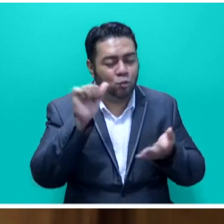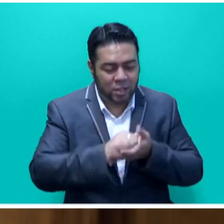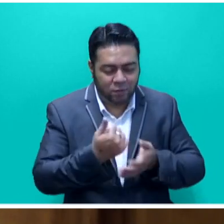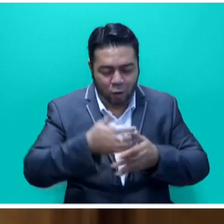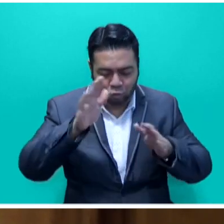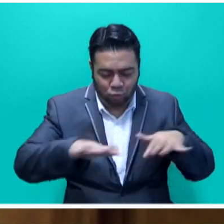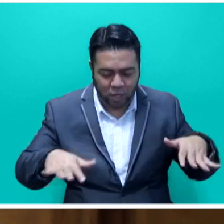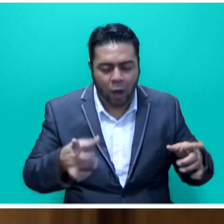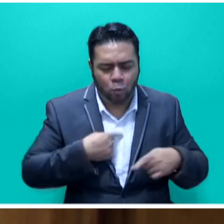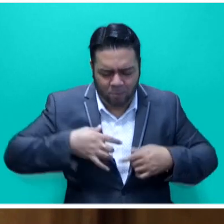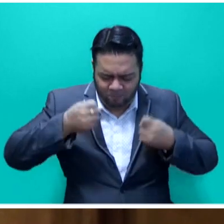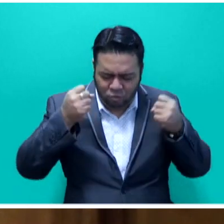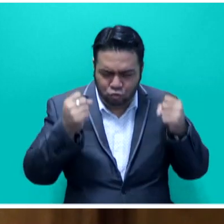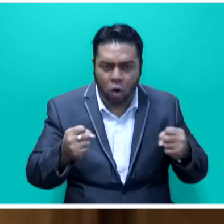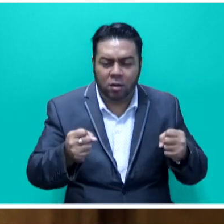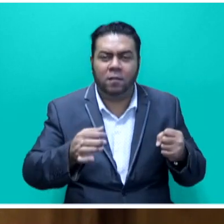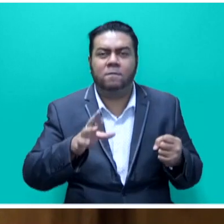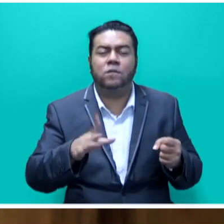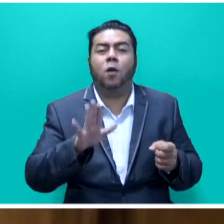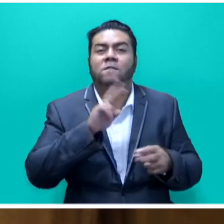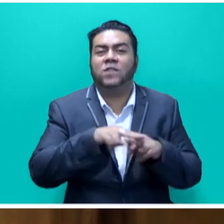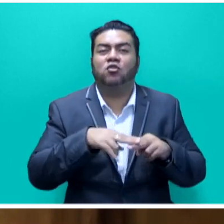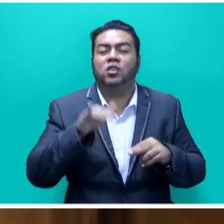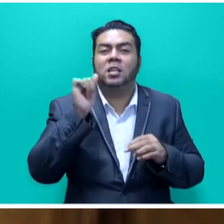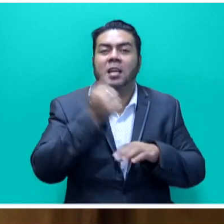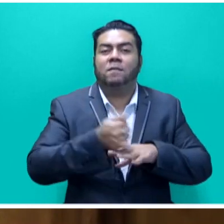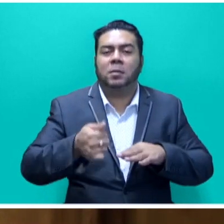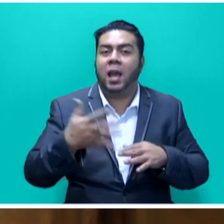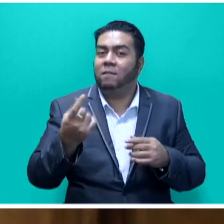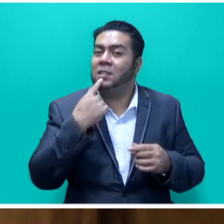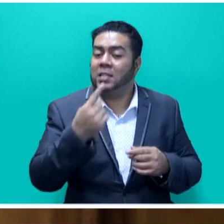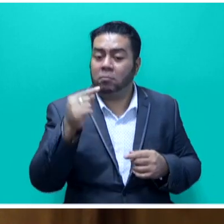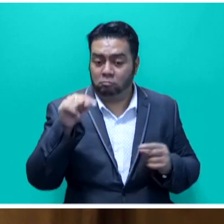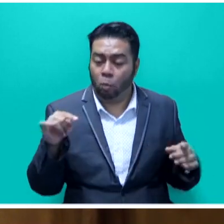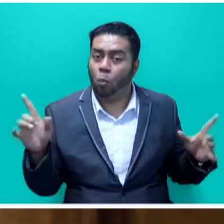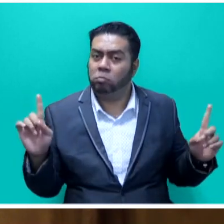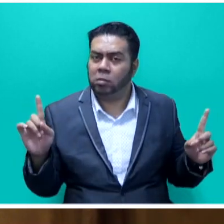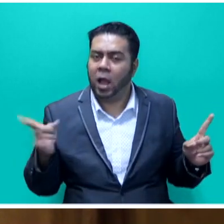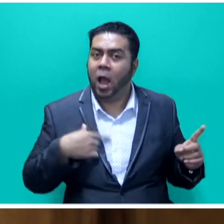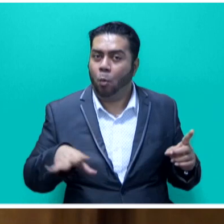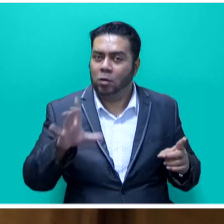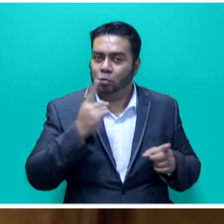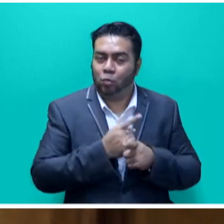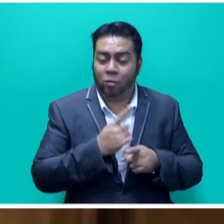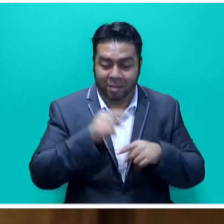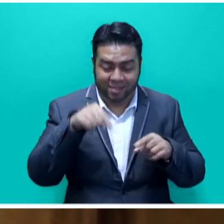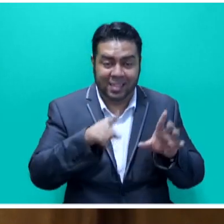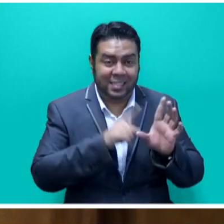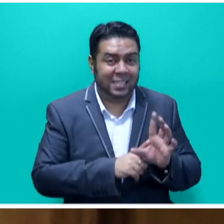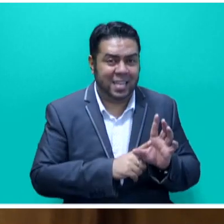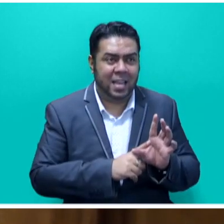further cement the Fijian government's commitment to child protection. Having said that, Mr. Speaker, I wish to highlight that this year